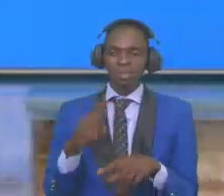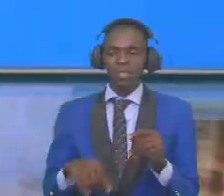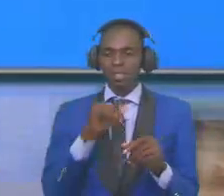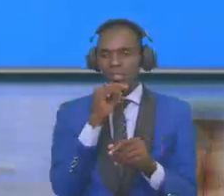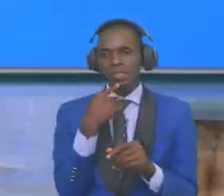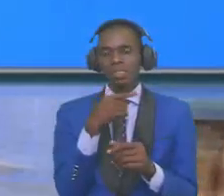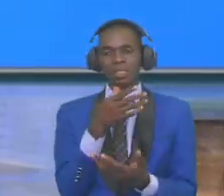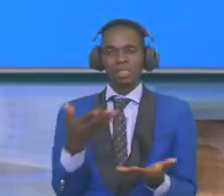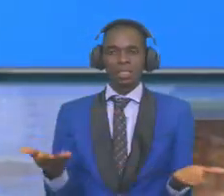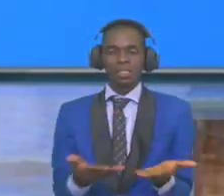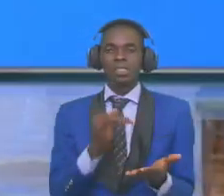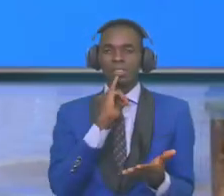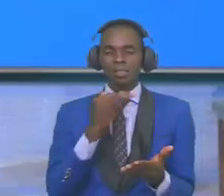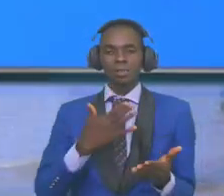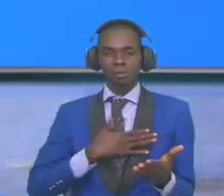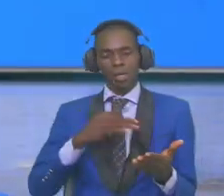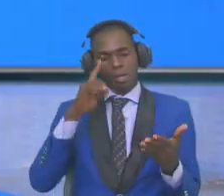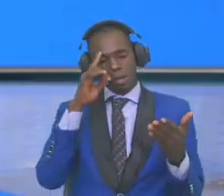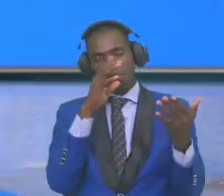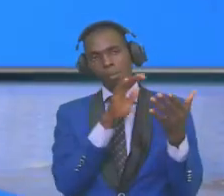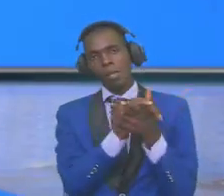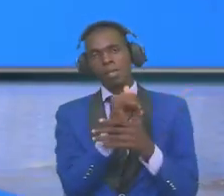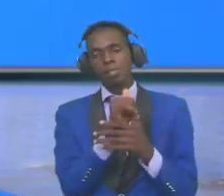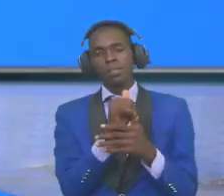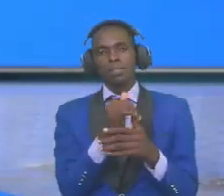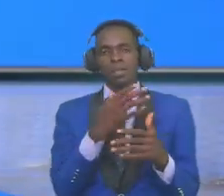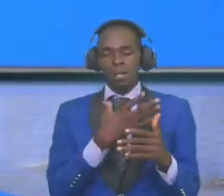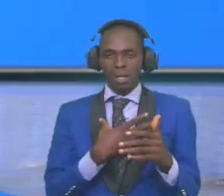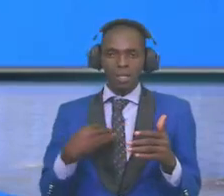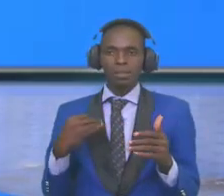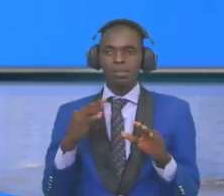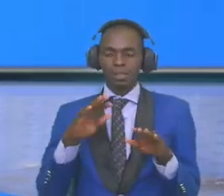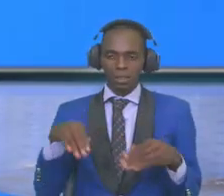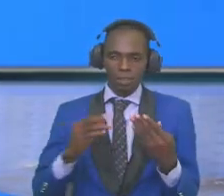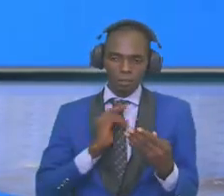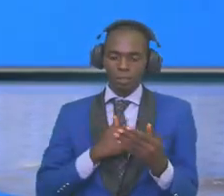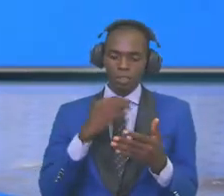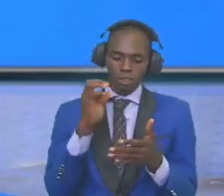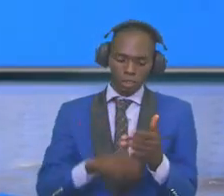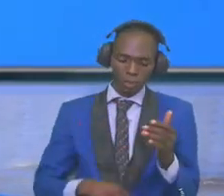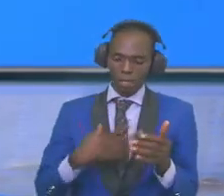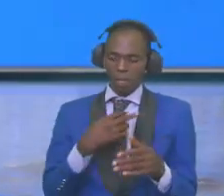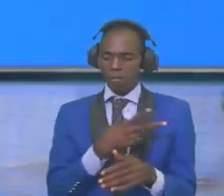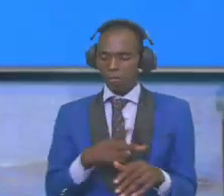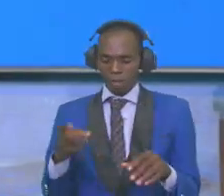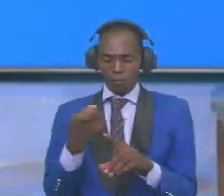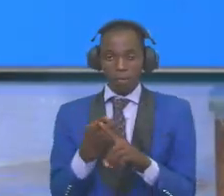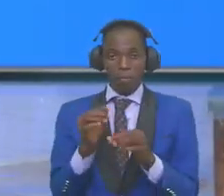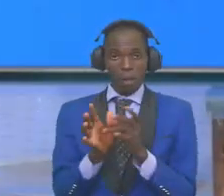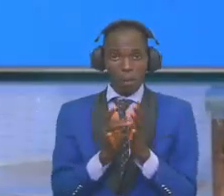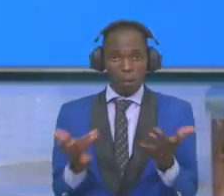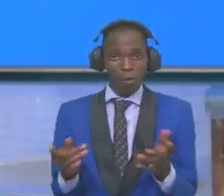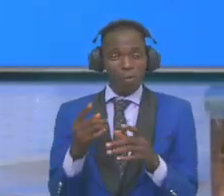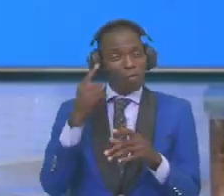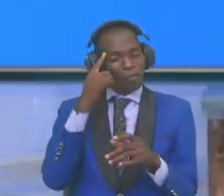my conviction, here is what I believe, and give us chapter and verse in the Bible for what